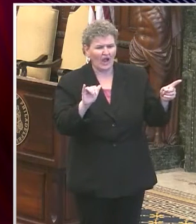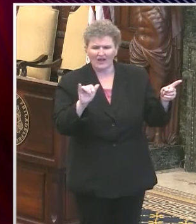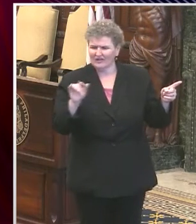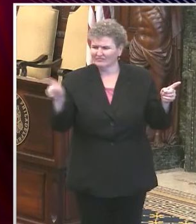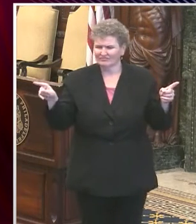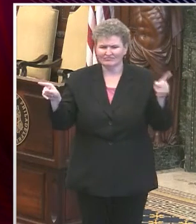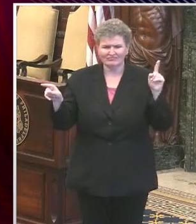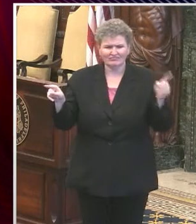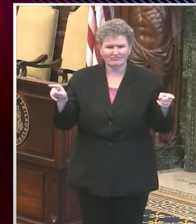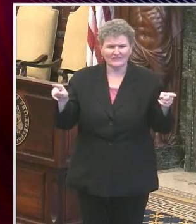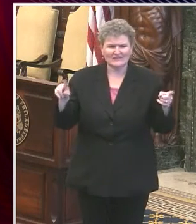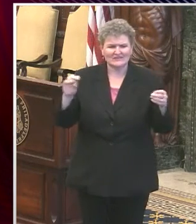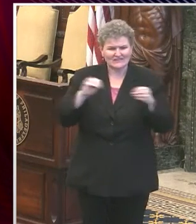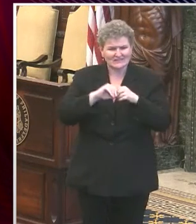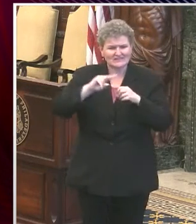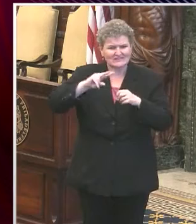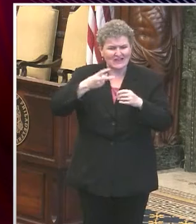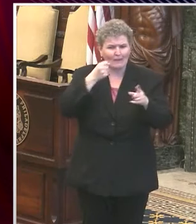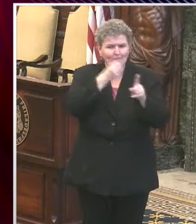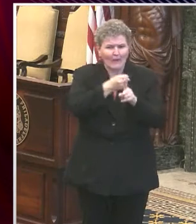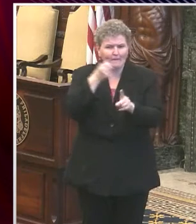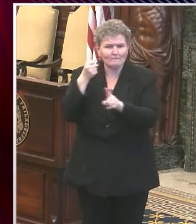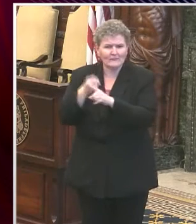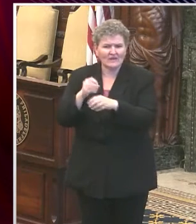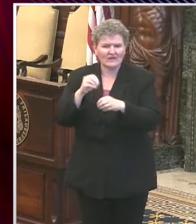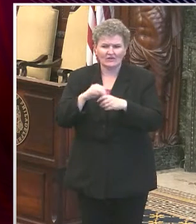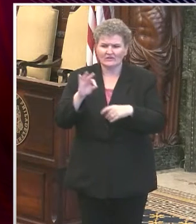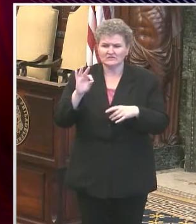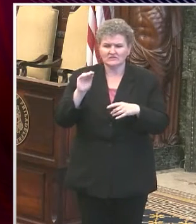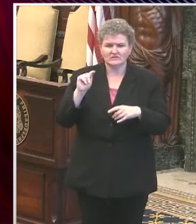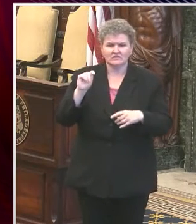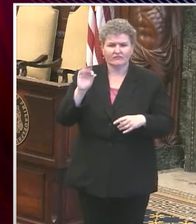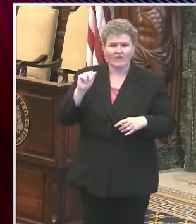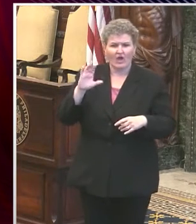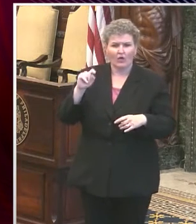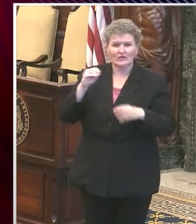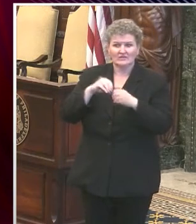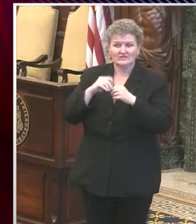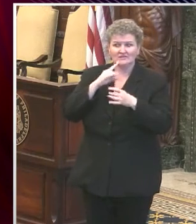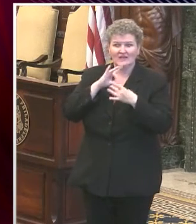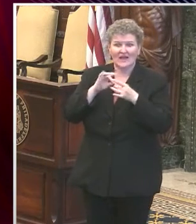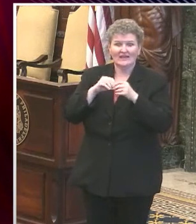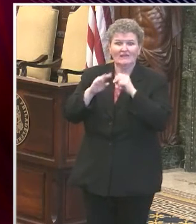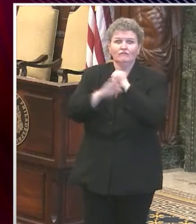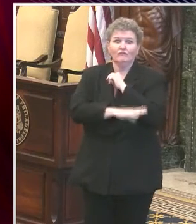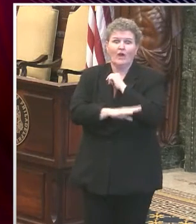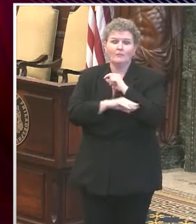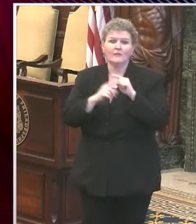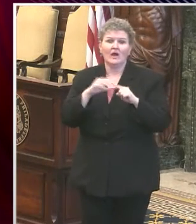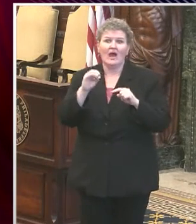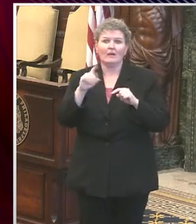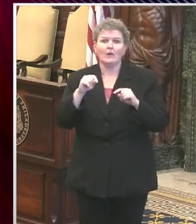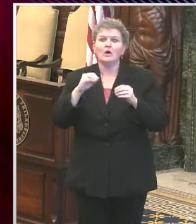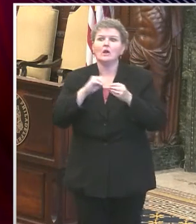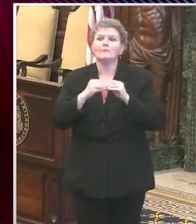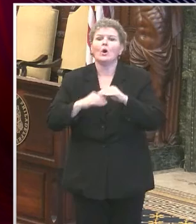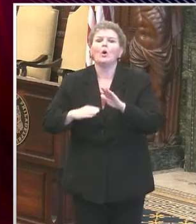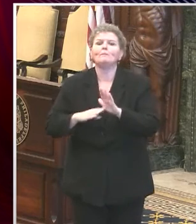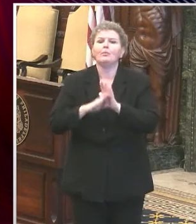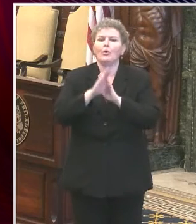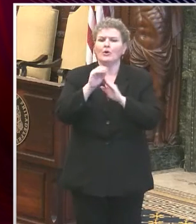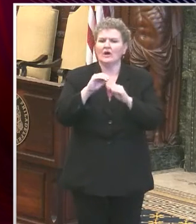second wave in the nature of Fauci and them hits in the fall and we get hammered in October, do you worry that your credibility is going to